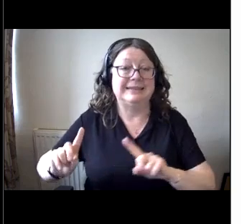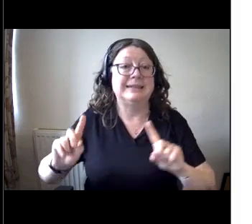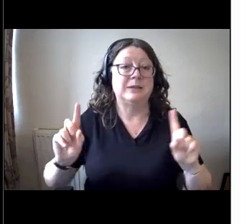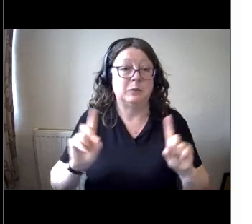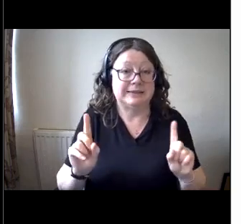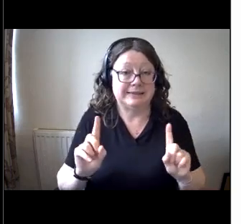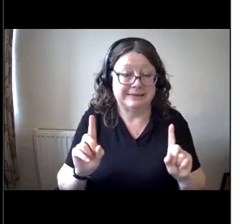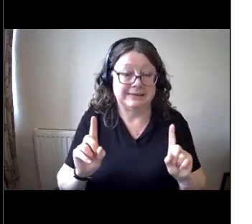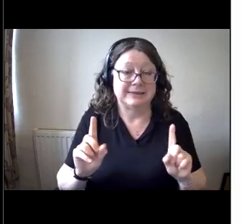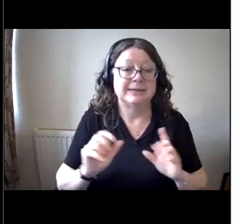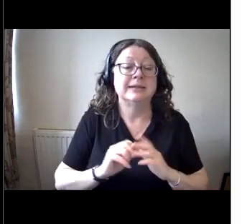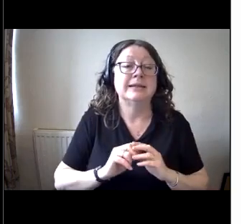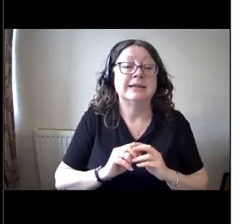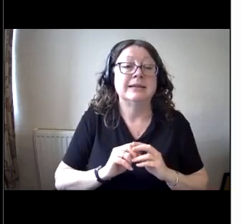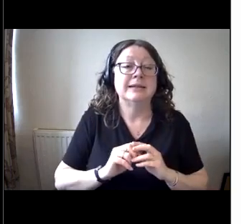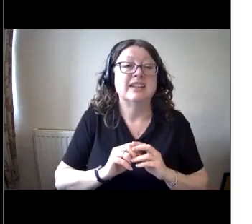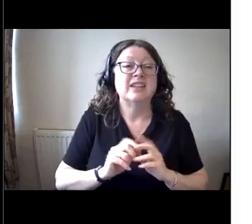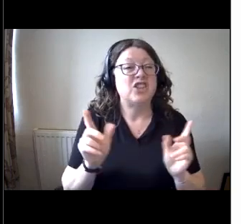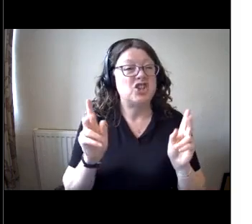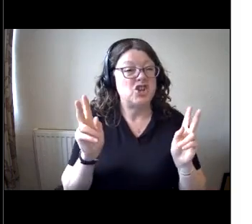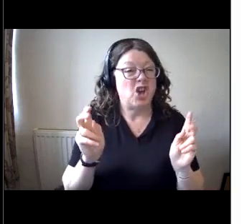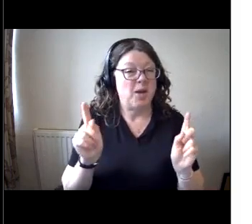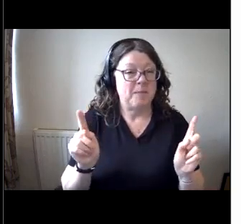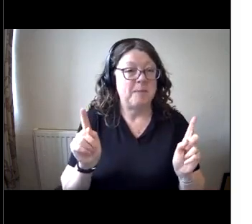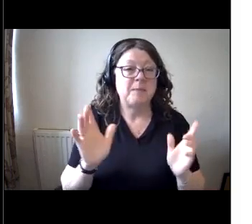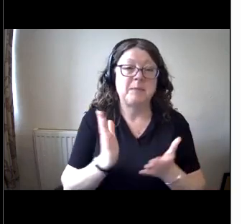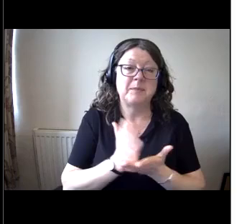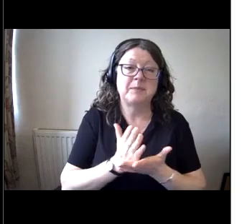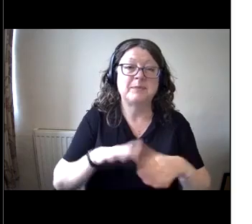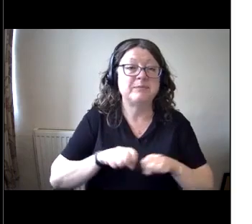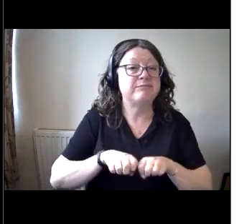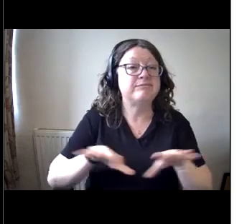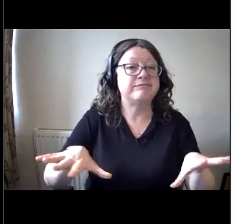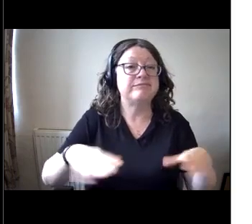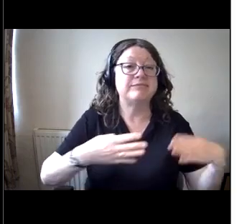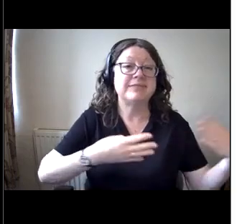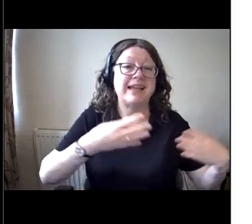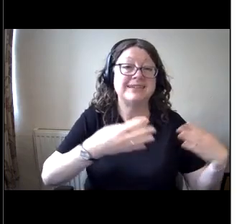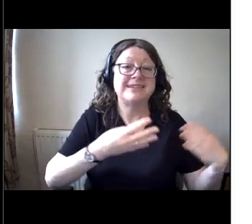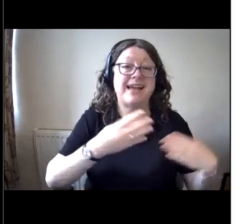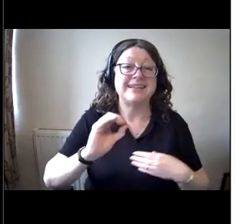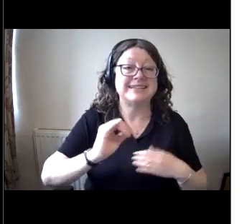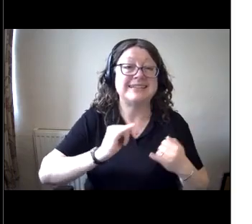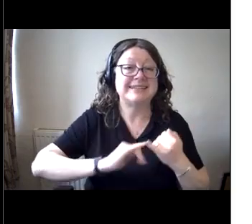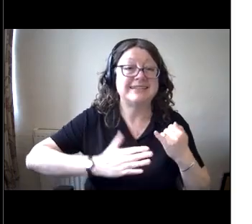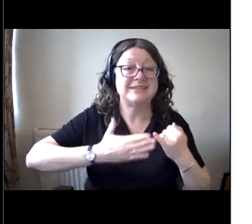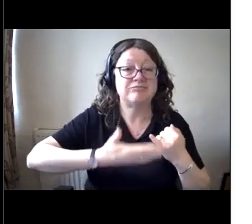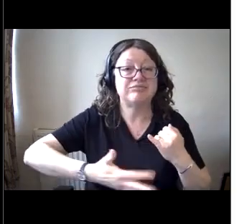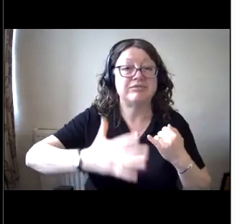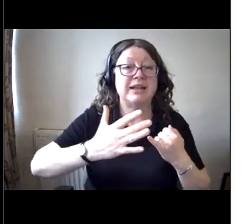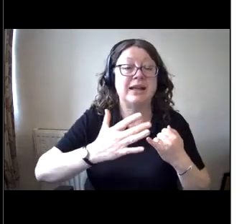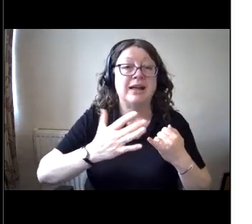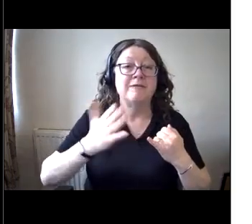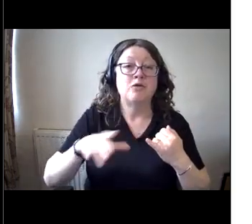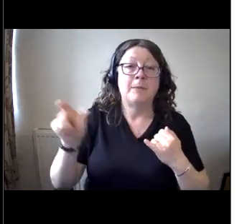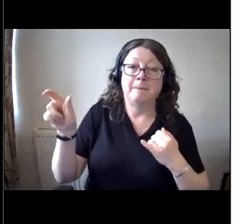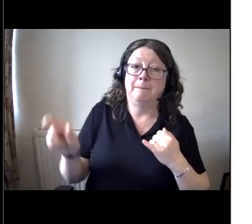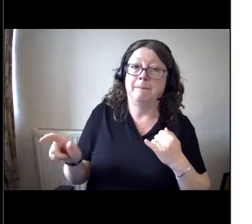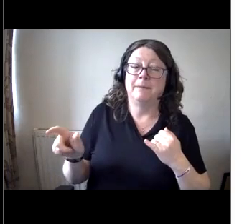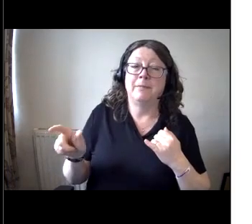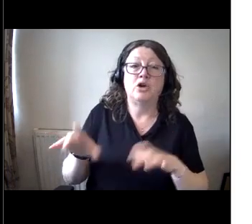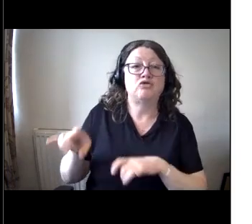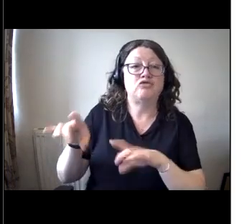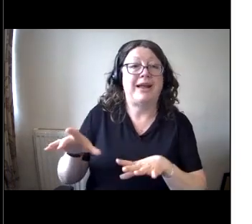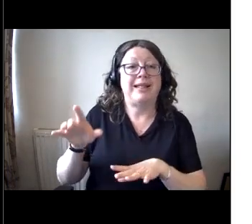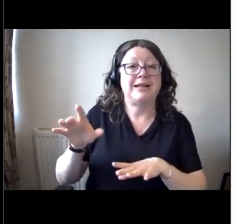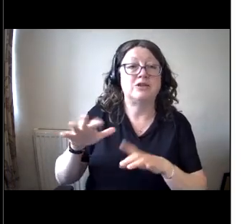a term that was coined in the 1990s by Australian sociologist Judy Singh, and it's basically used to describe,